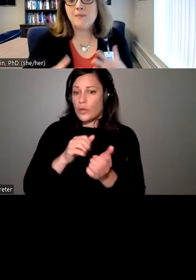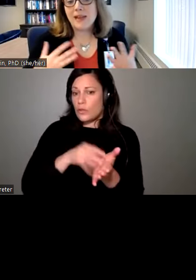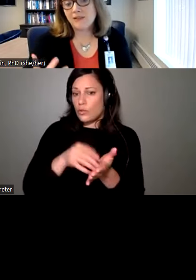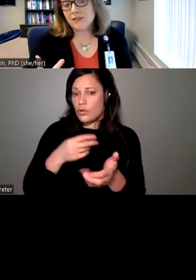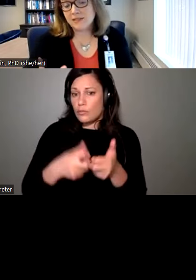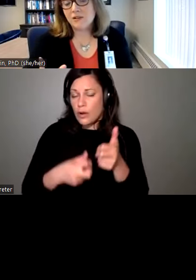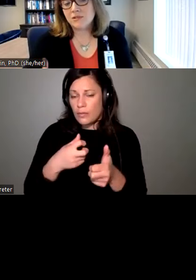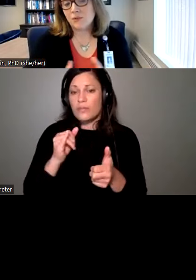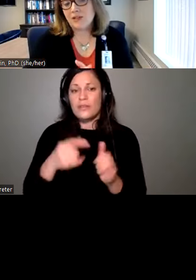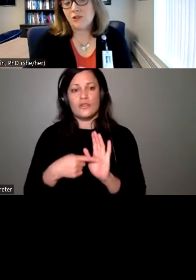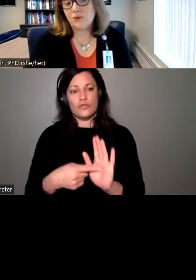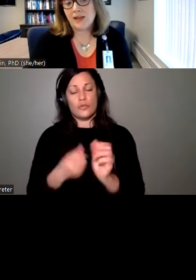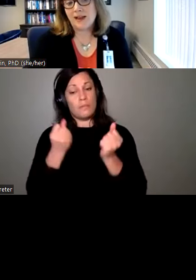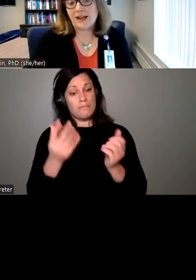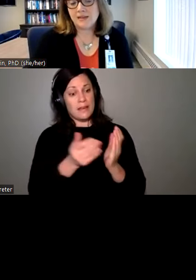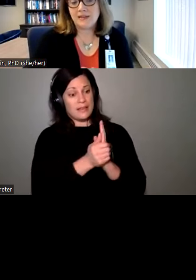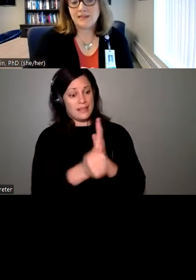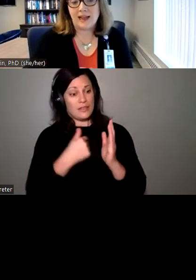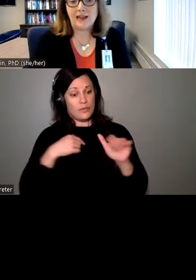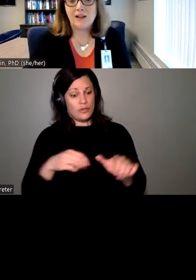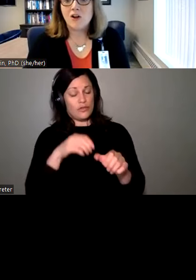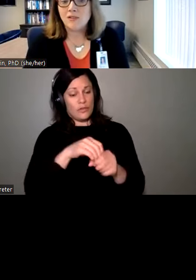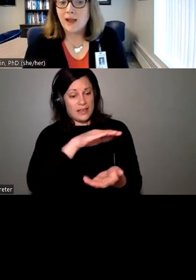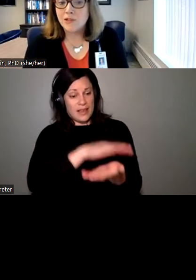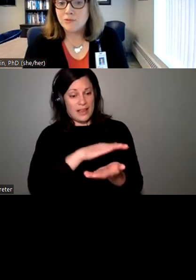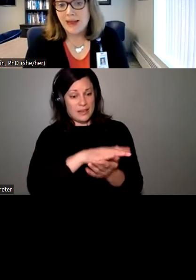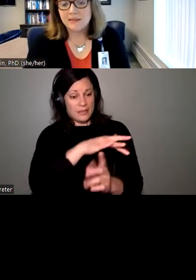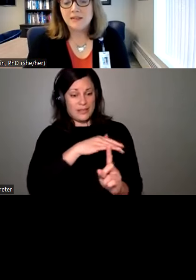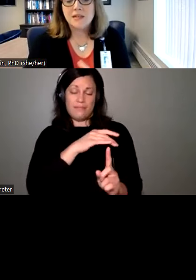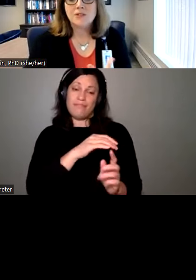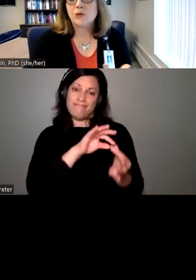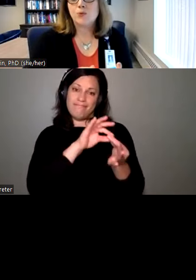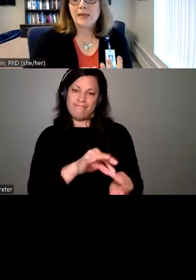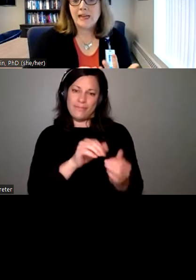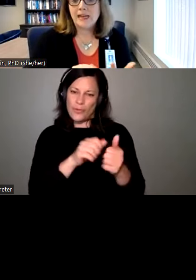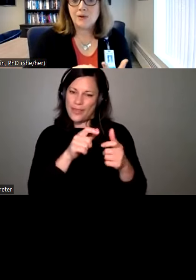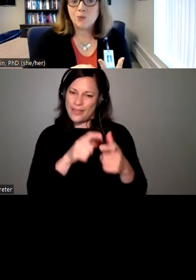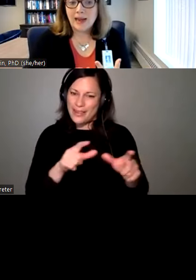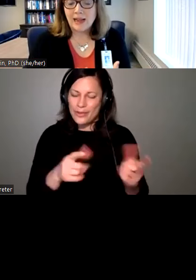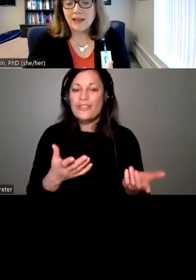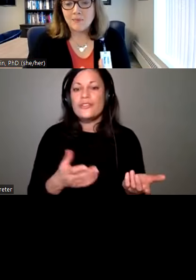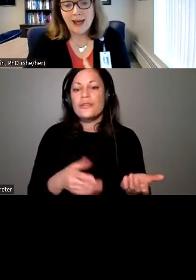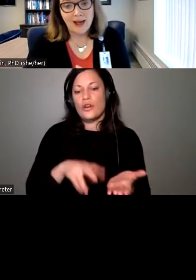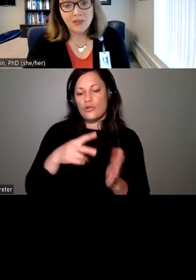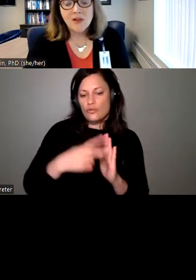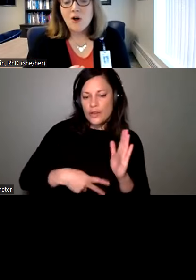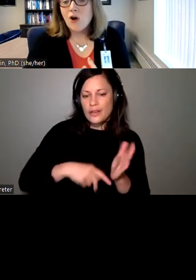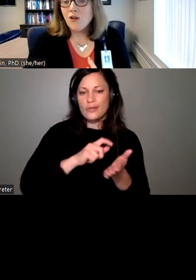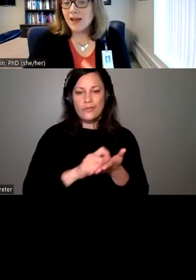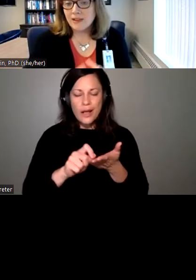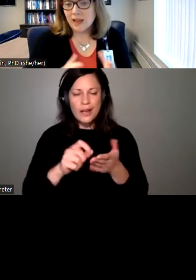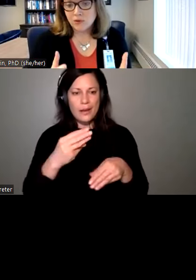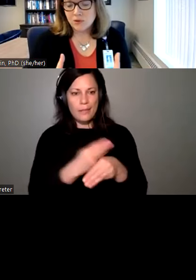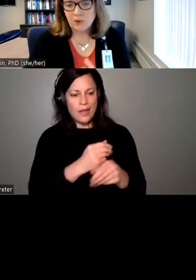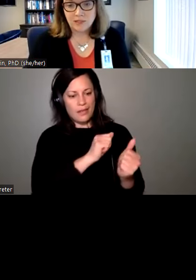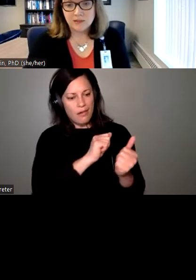fact that many of the skills that we do in academic setting are language-based. So reading and writing and math all